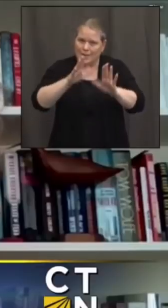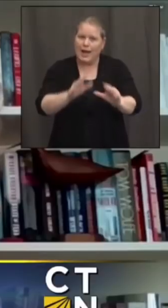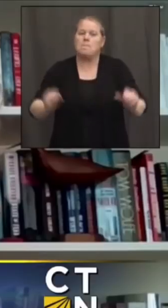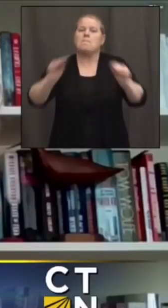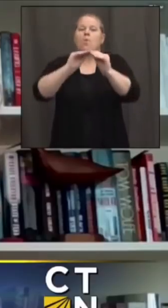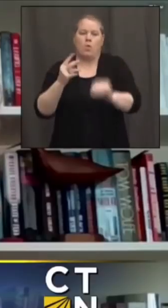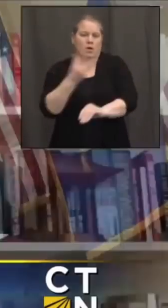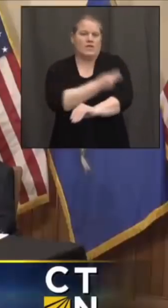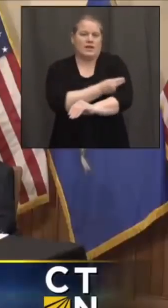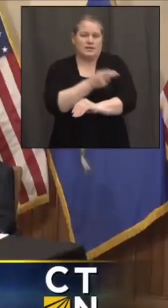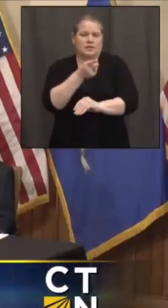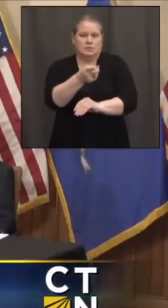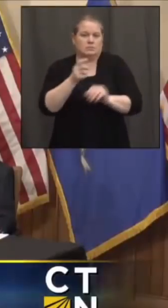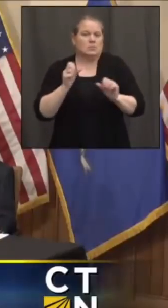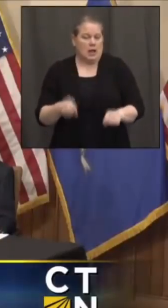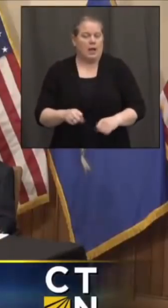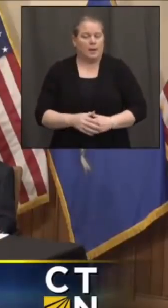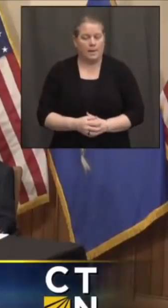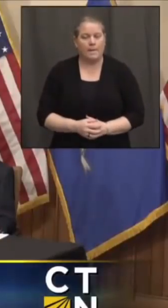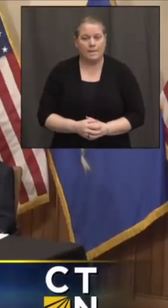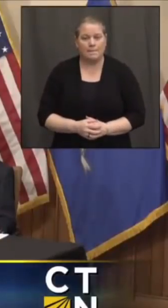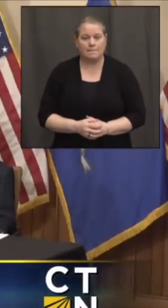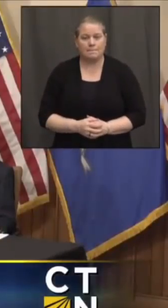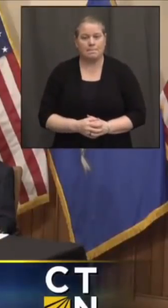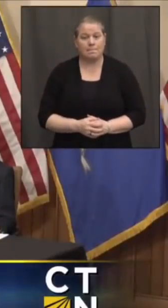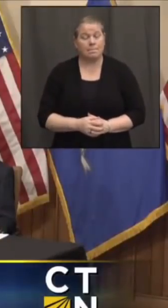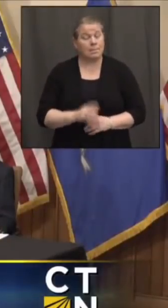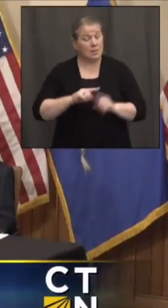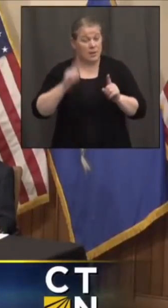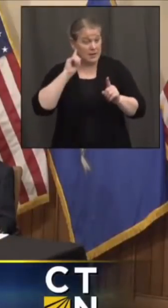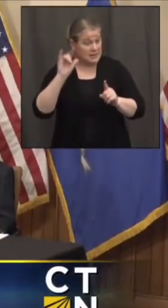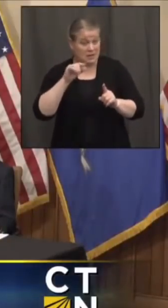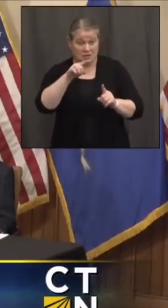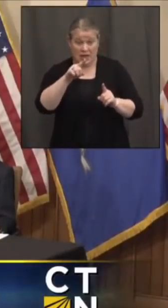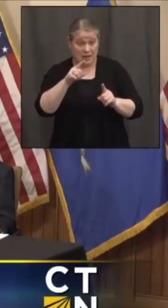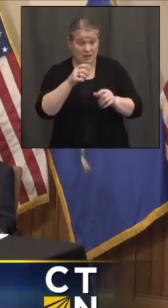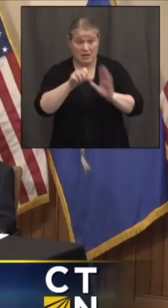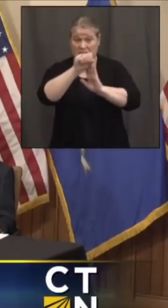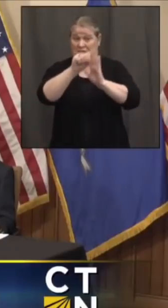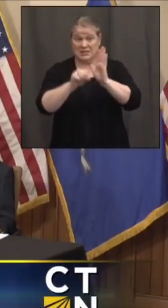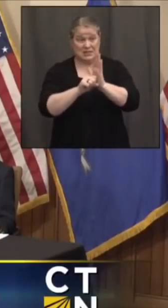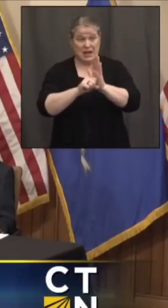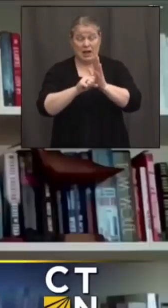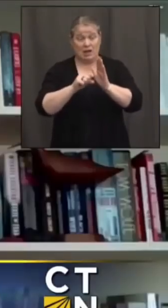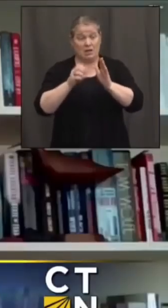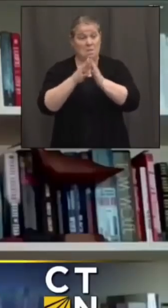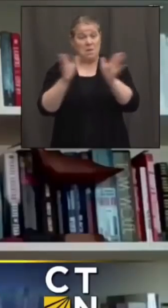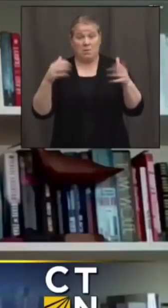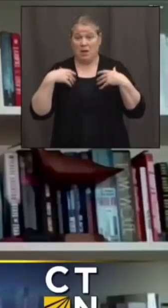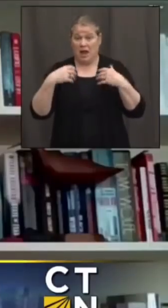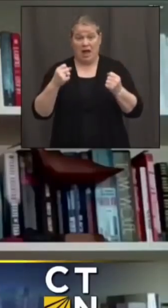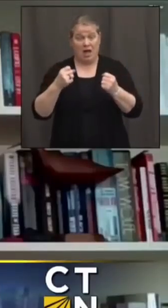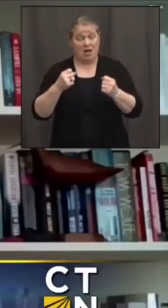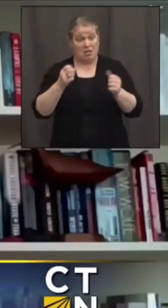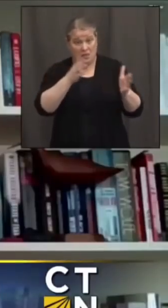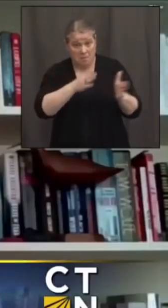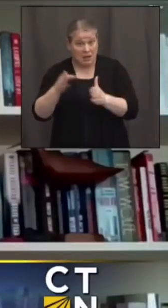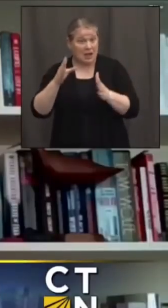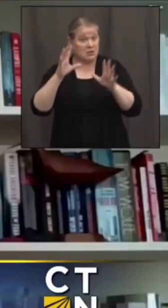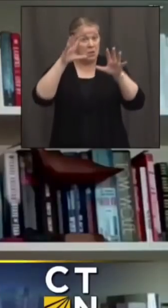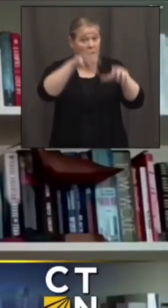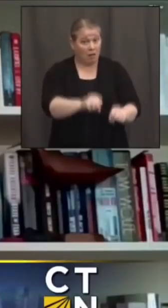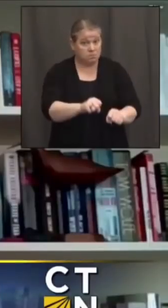Bridgeport. So it sounds like there are no plans to take over that effort from the city, though. We're providing